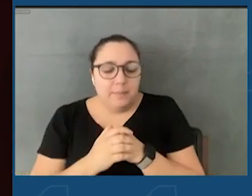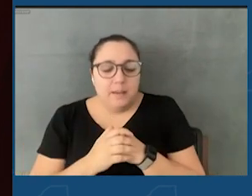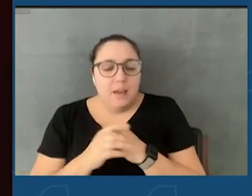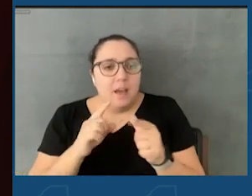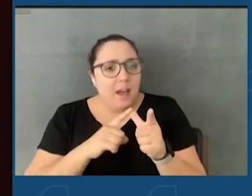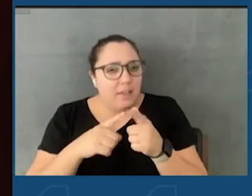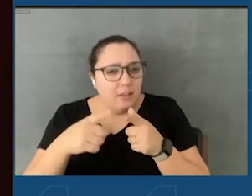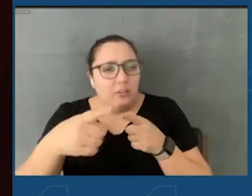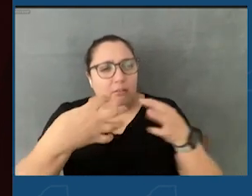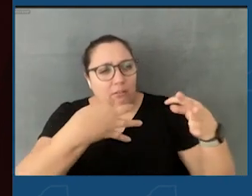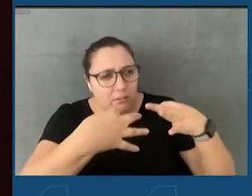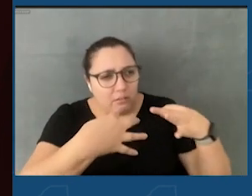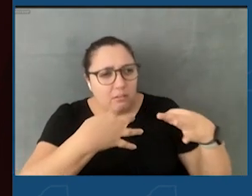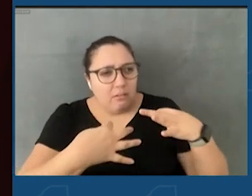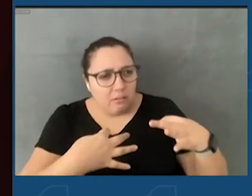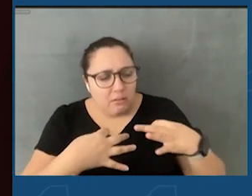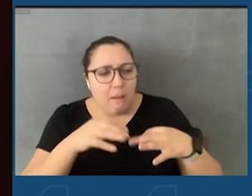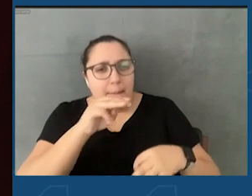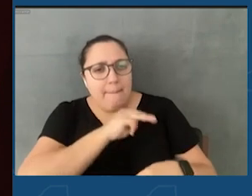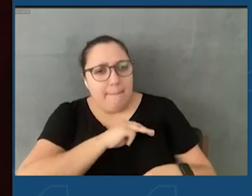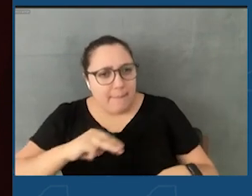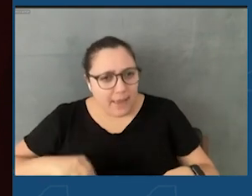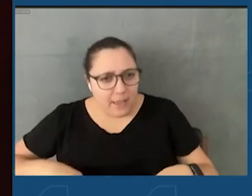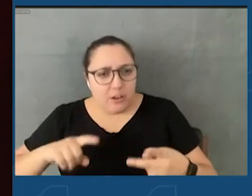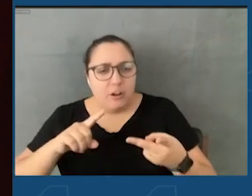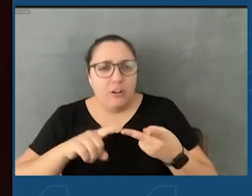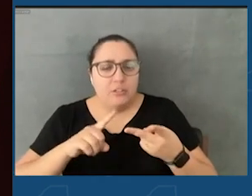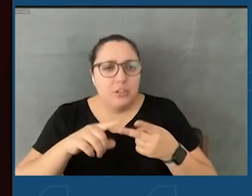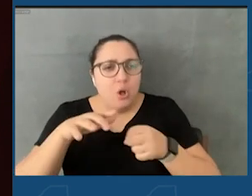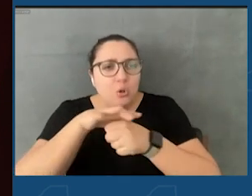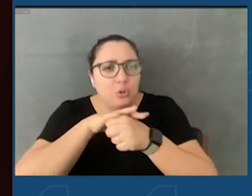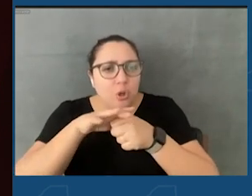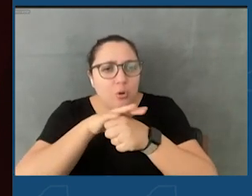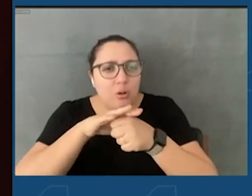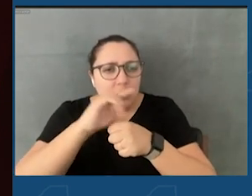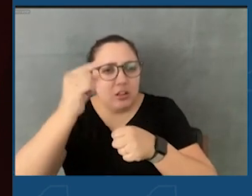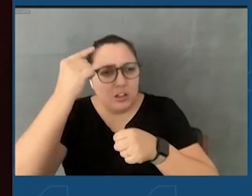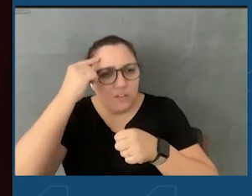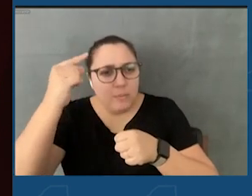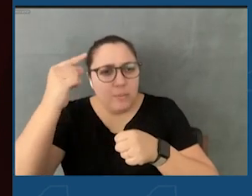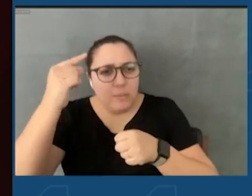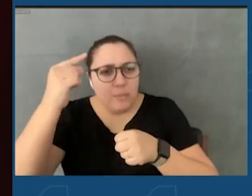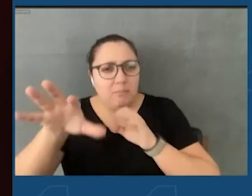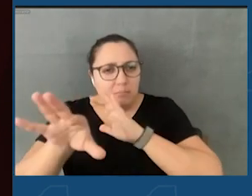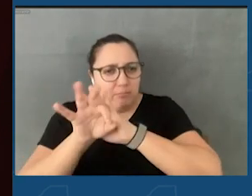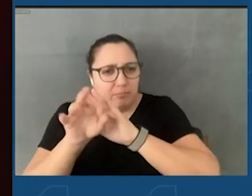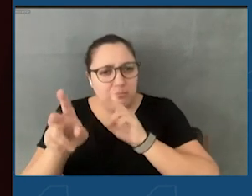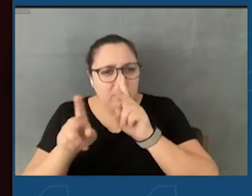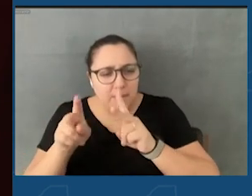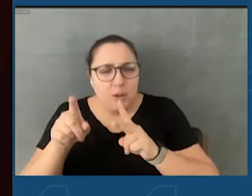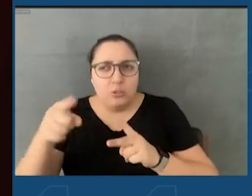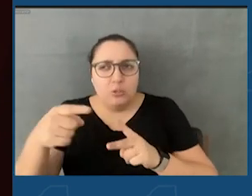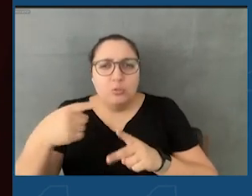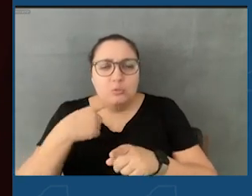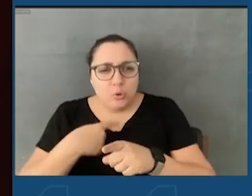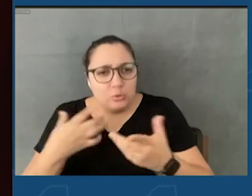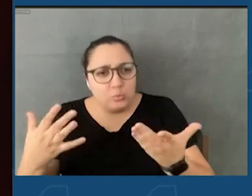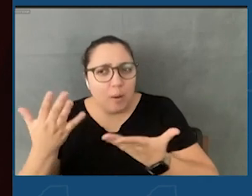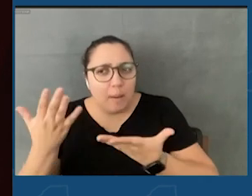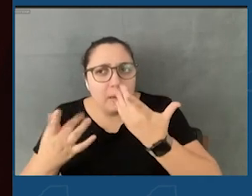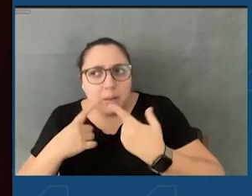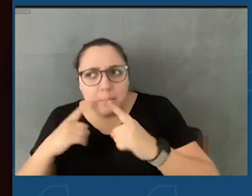us, particularly mayors and local government officials, about what works in our communities and what might not work in our communities. And you took